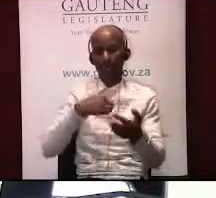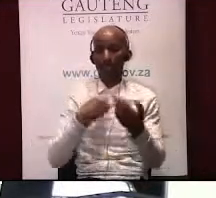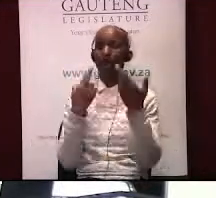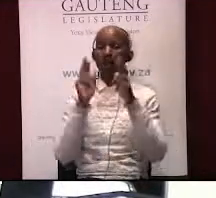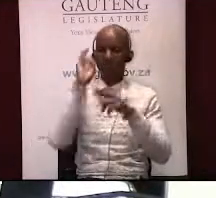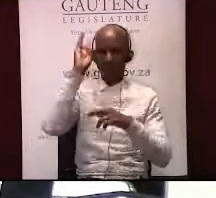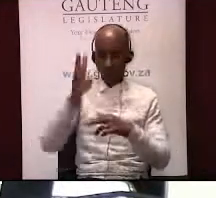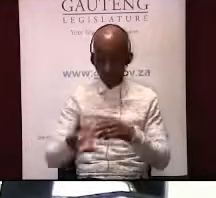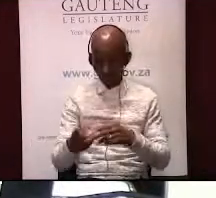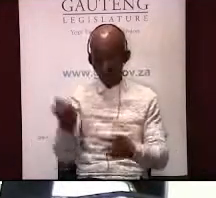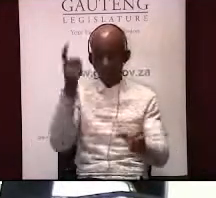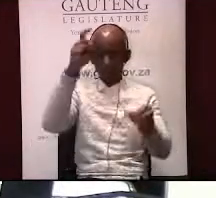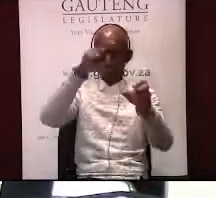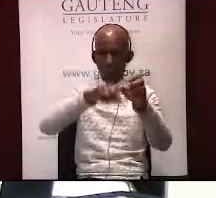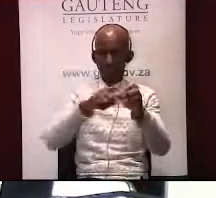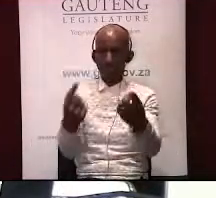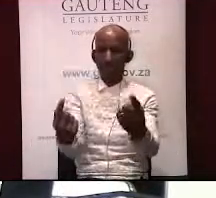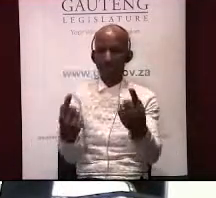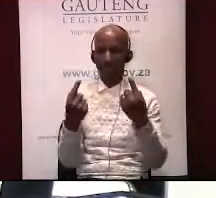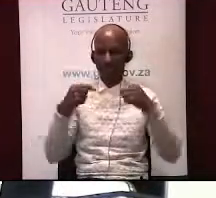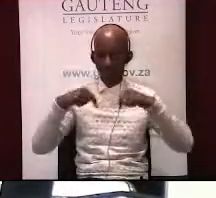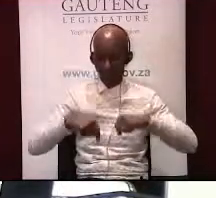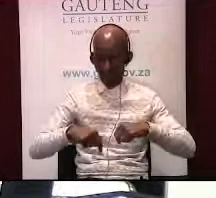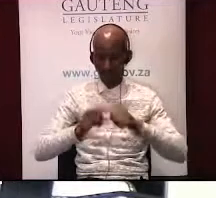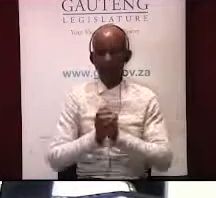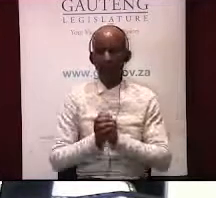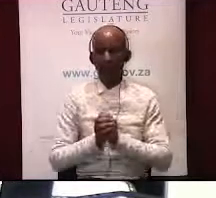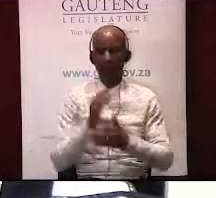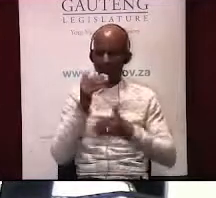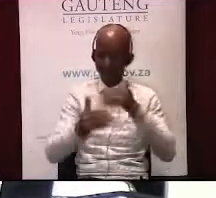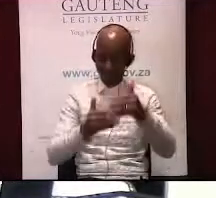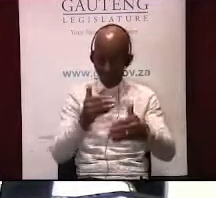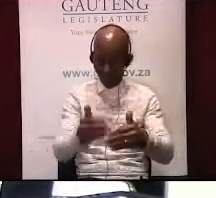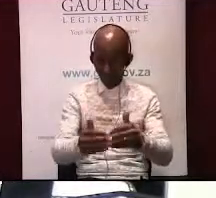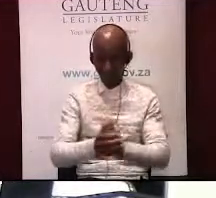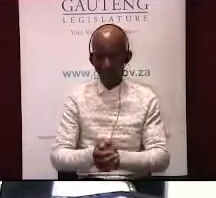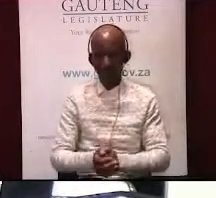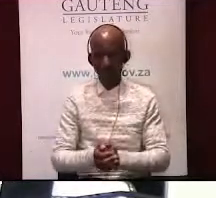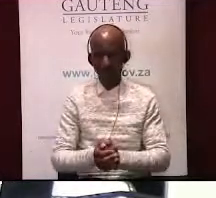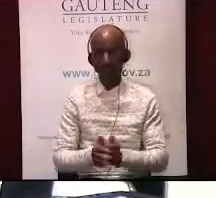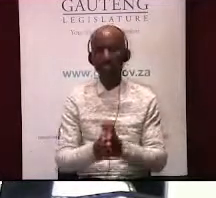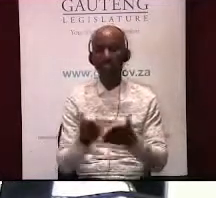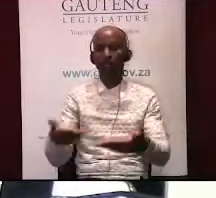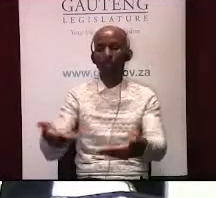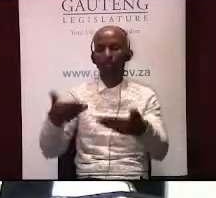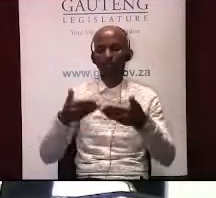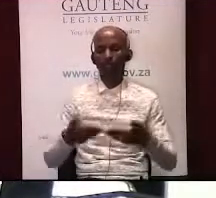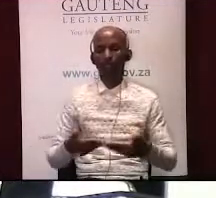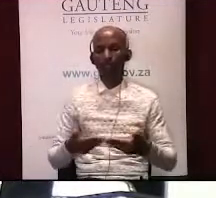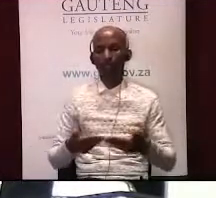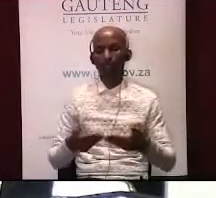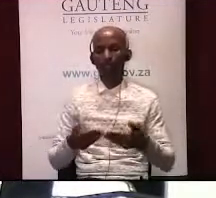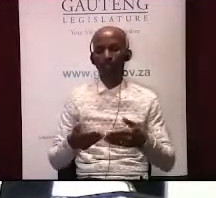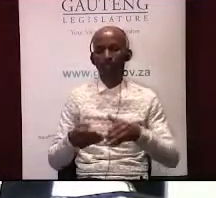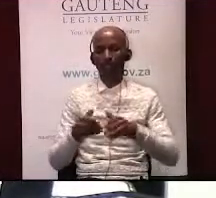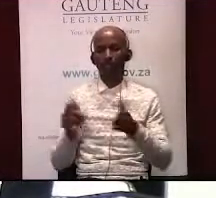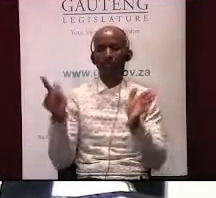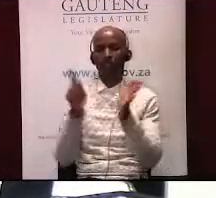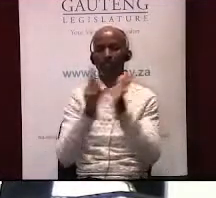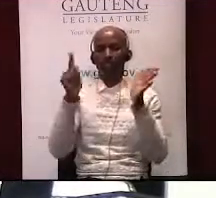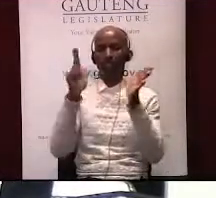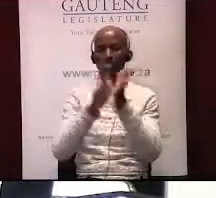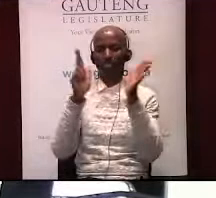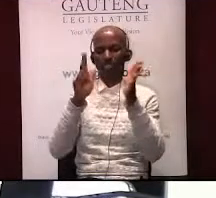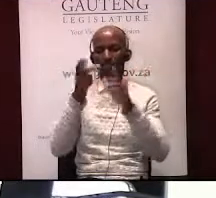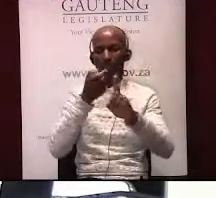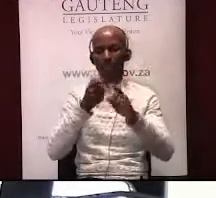that she will be able to join us as we proceed. Also welcome the officials from the